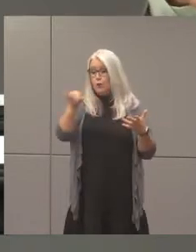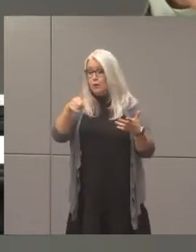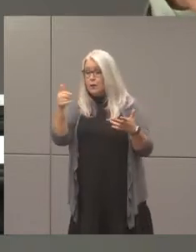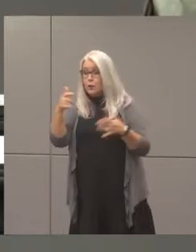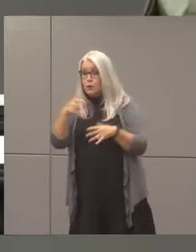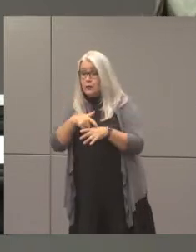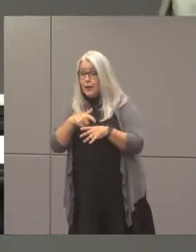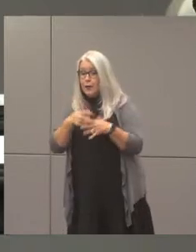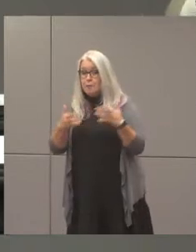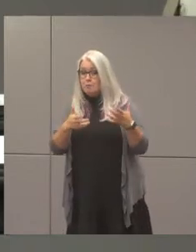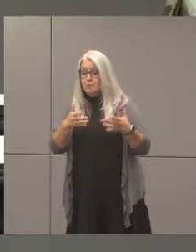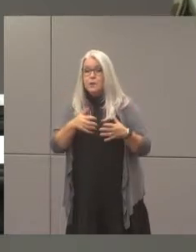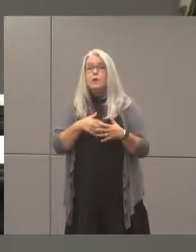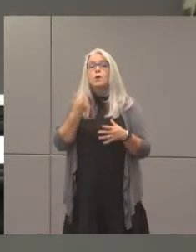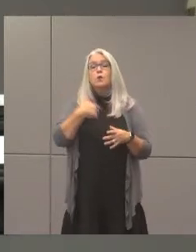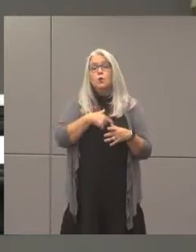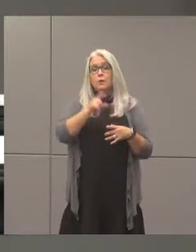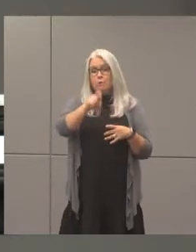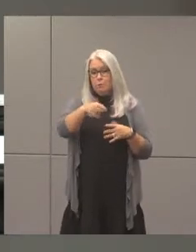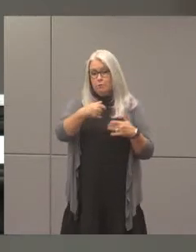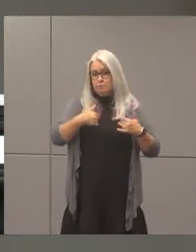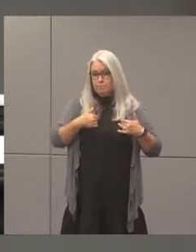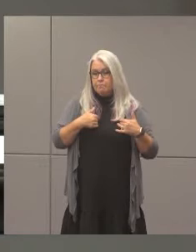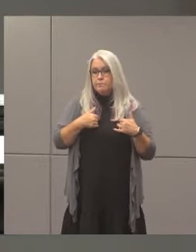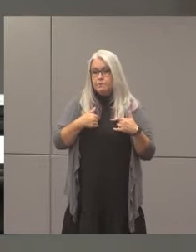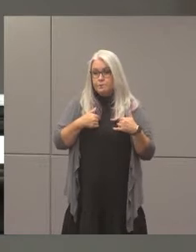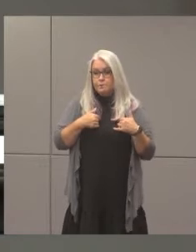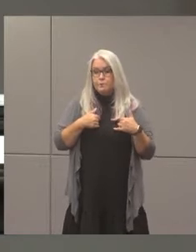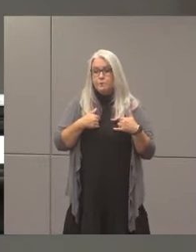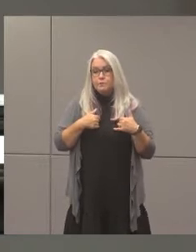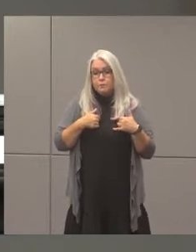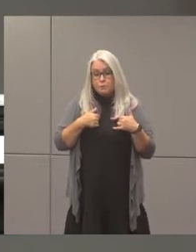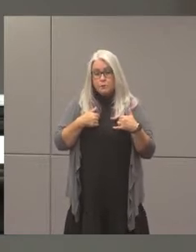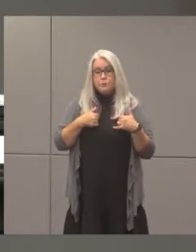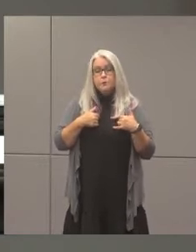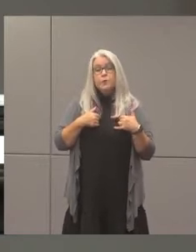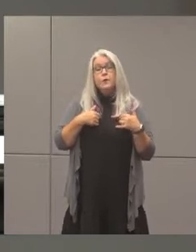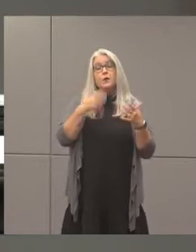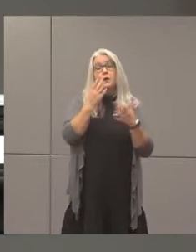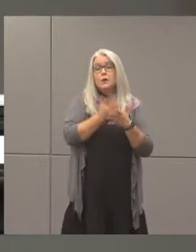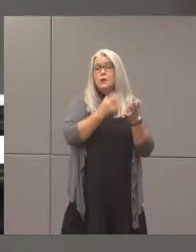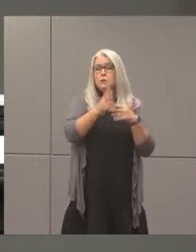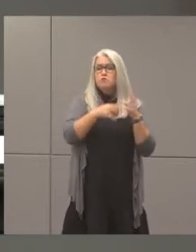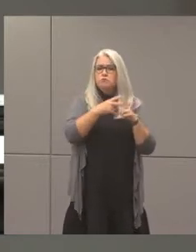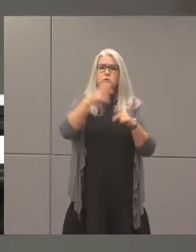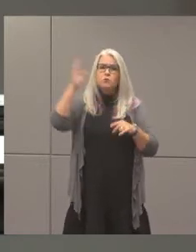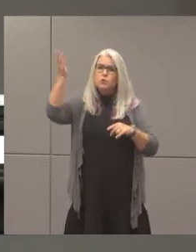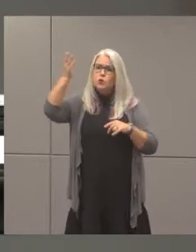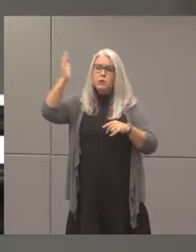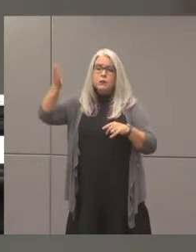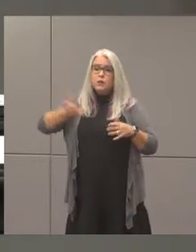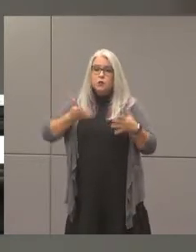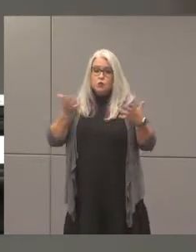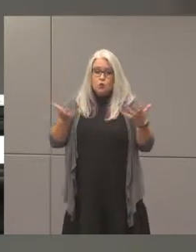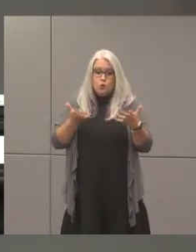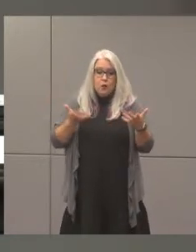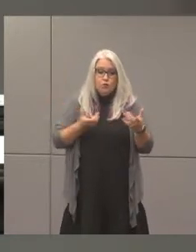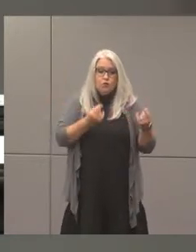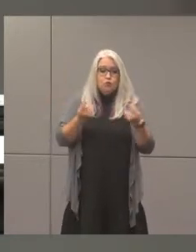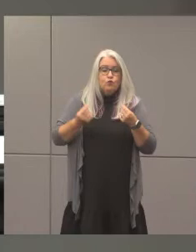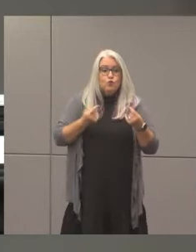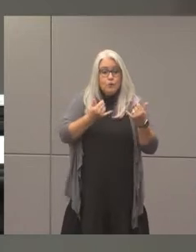time, we need to have a presentation of where the college is at and where we're going for the